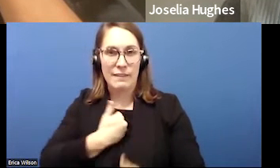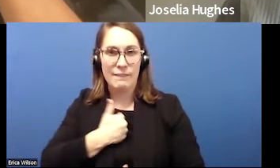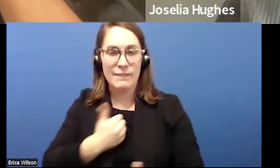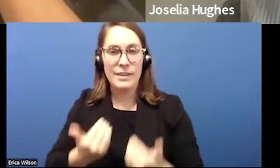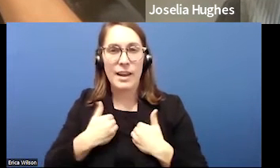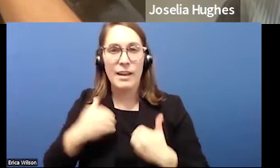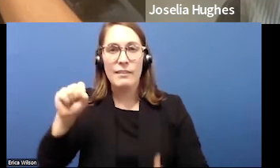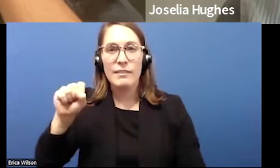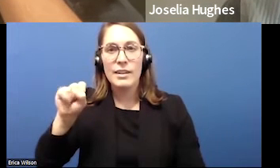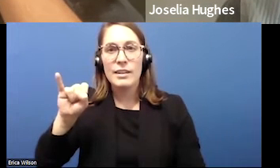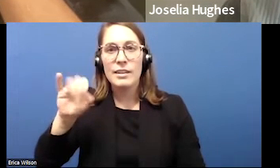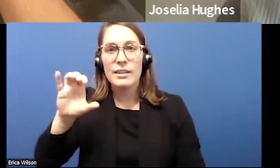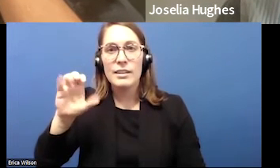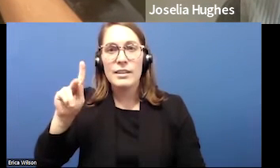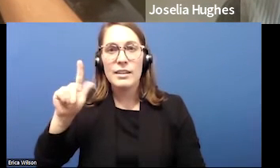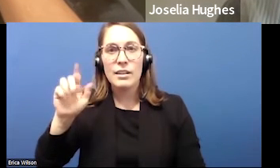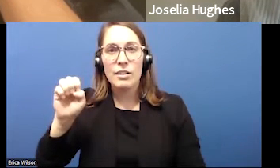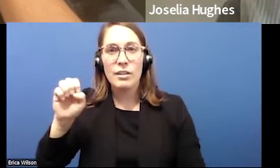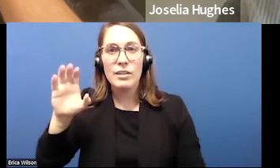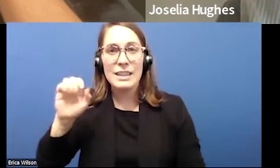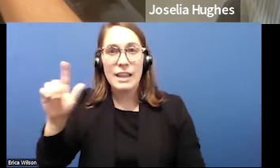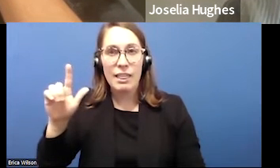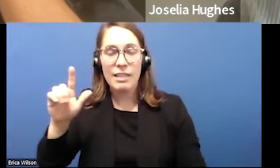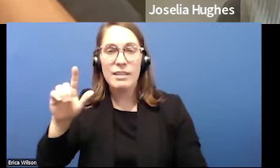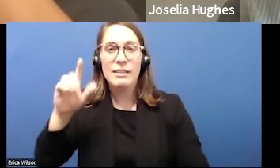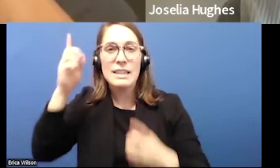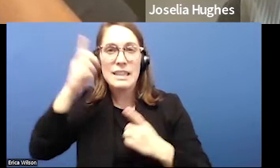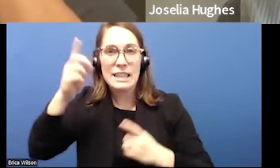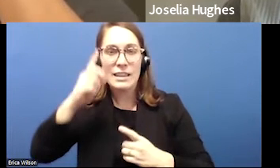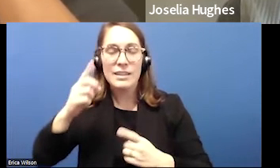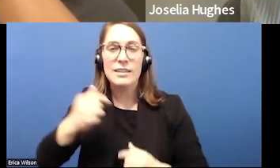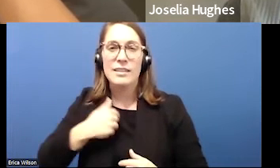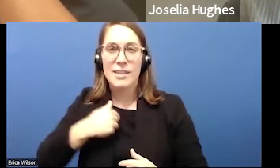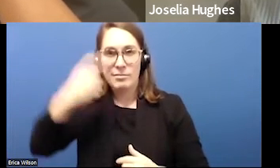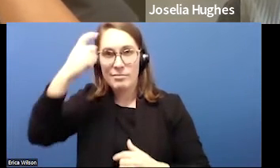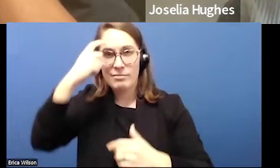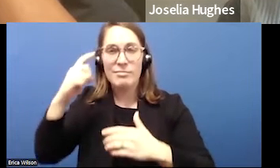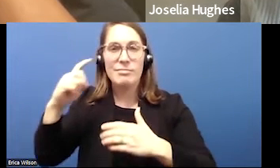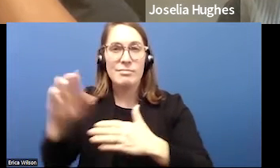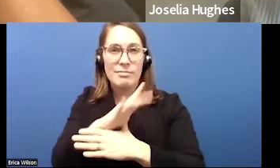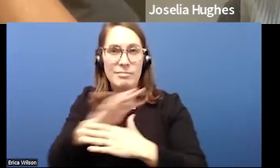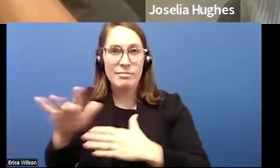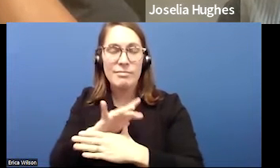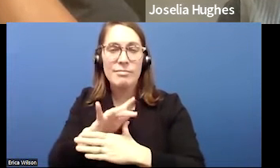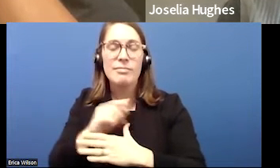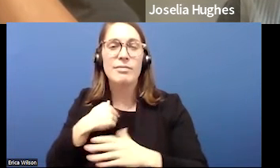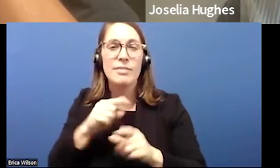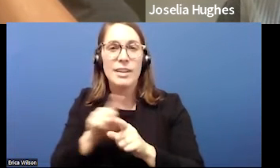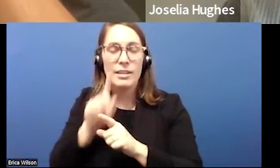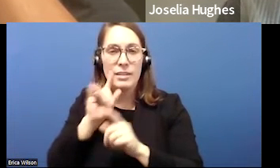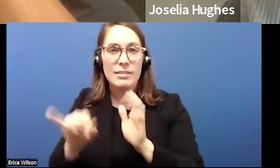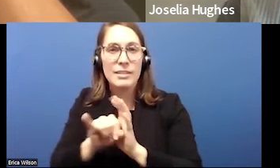I have sickle cell disease. I'm neurodivergent, and I also identify as MAD.